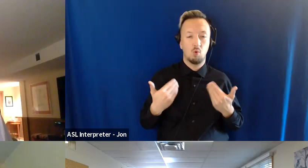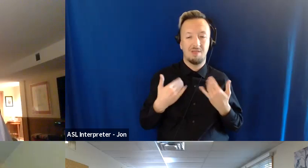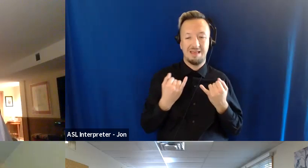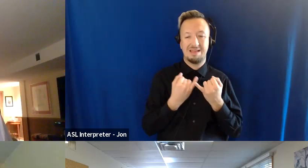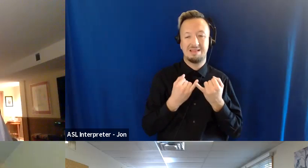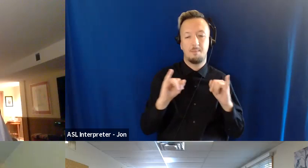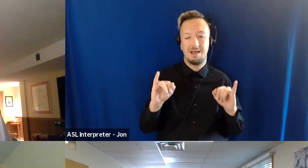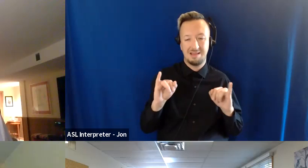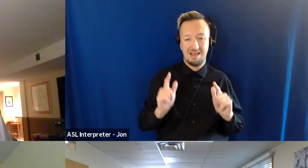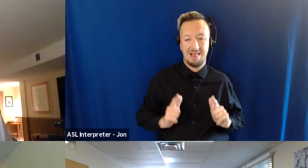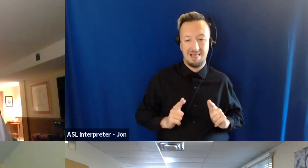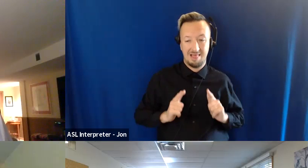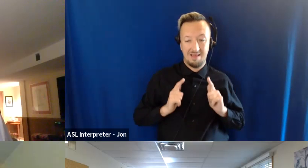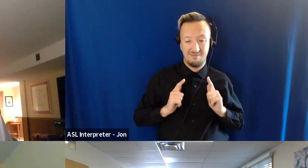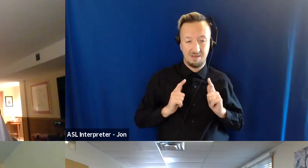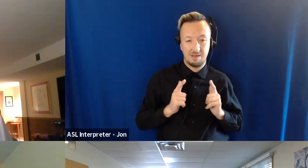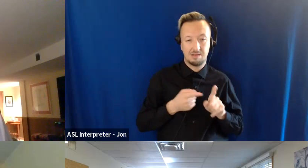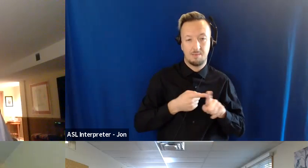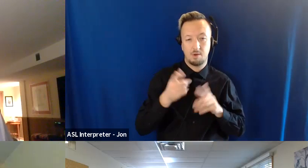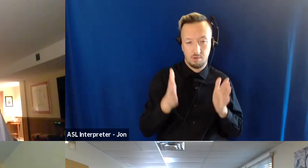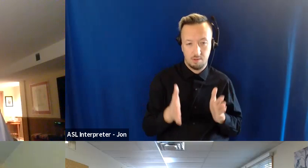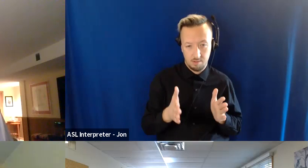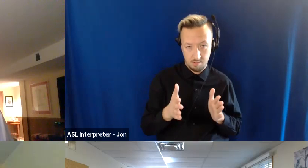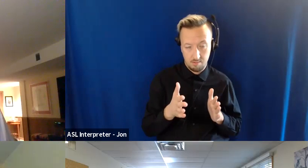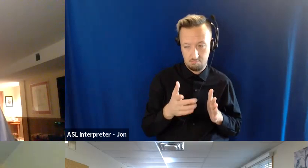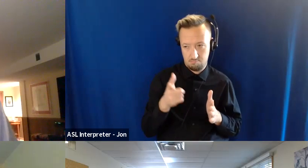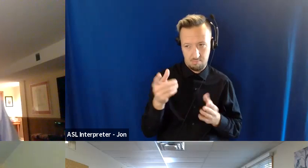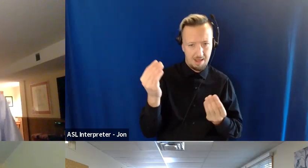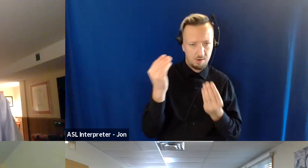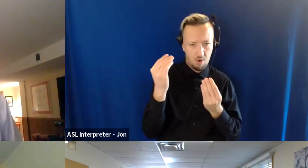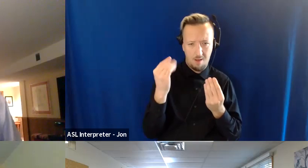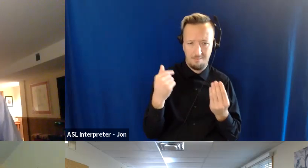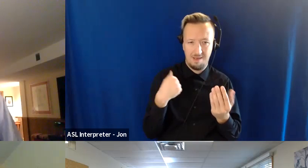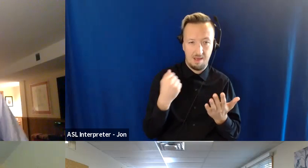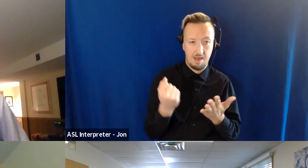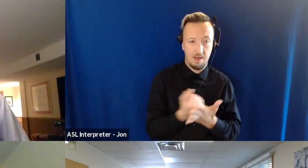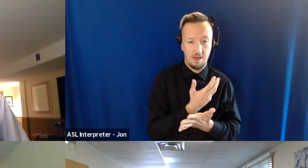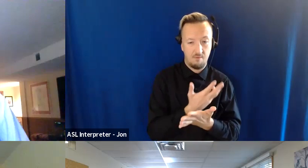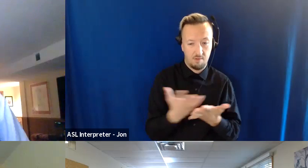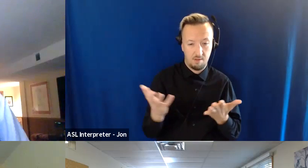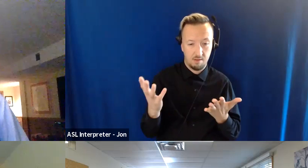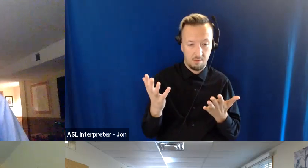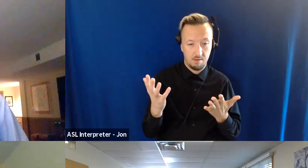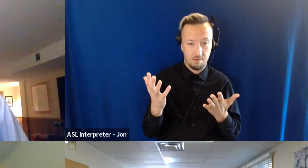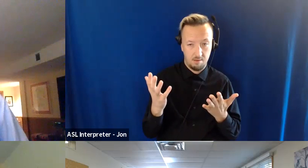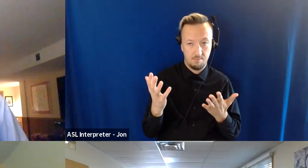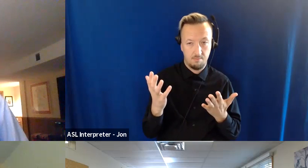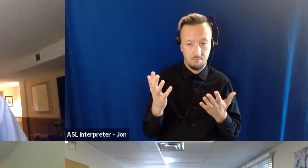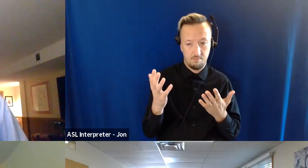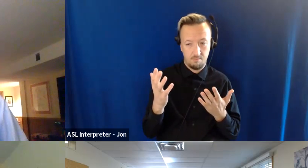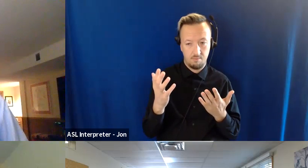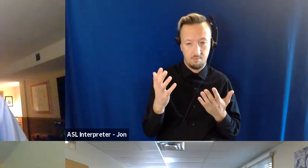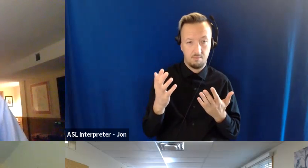Specialist, who taught me everything I know, I would say, or at least, let